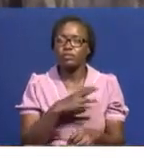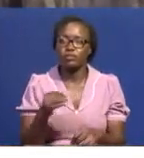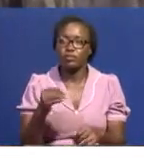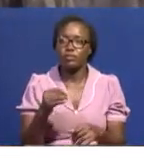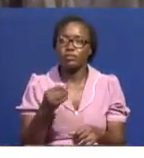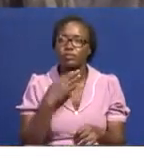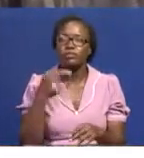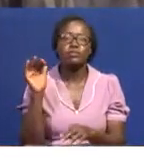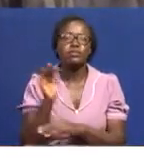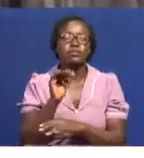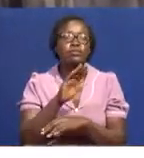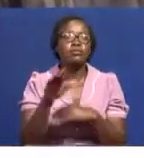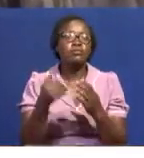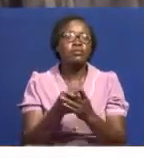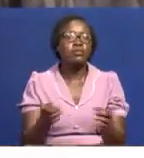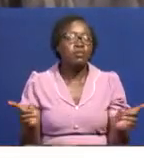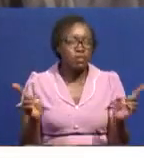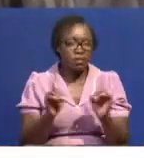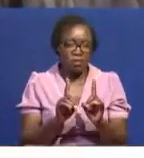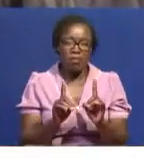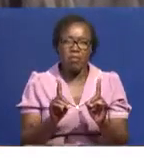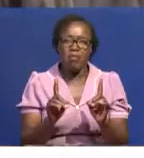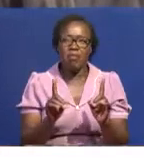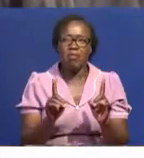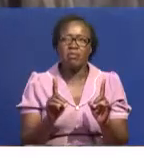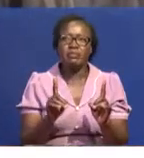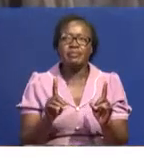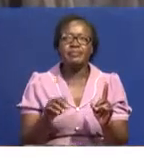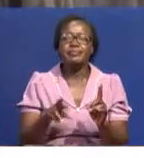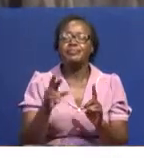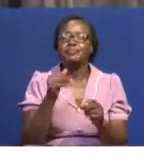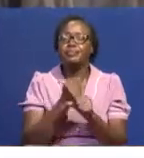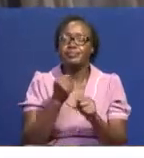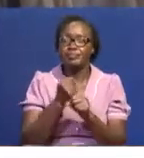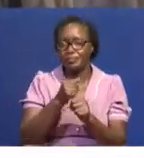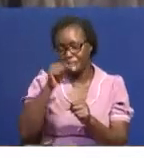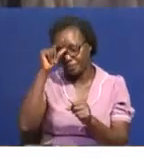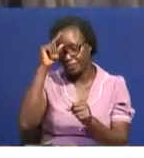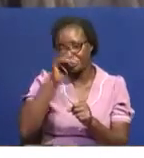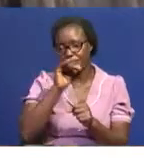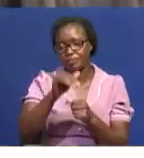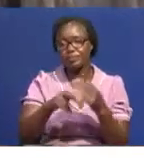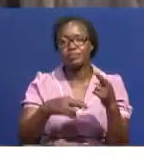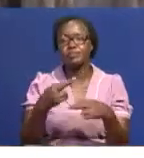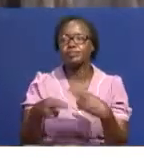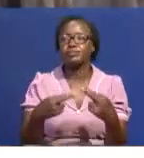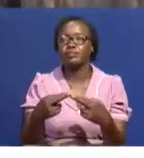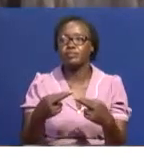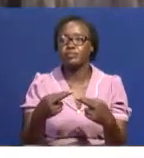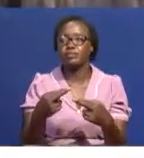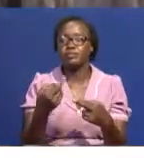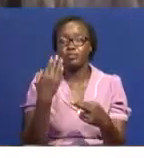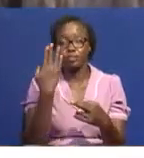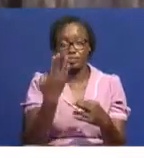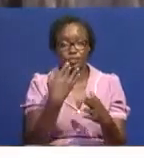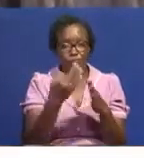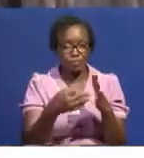we like to request all of us to really work with government so that we can revive these four